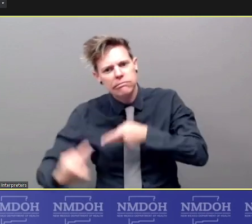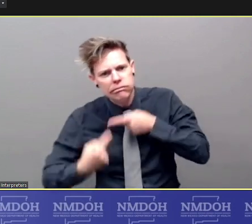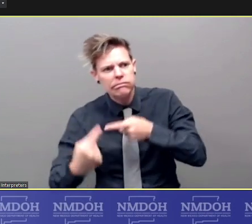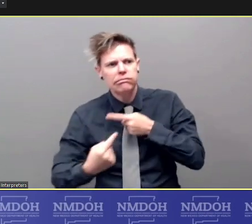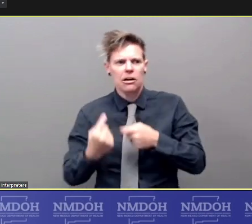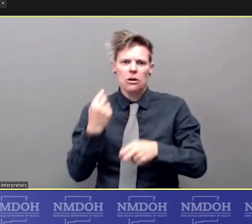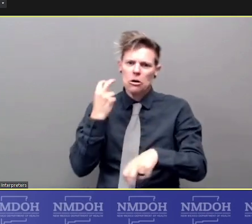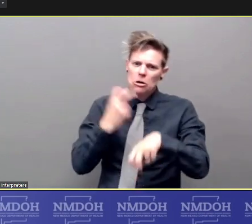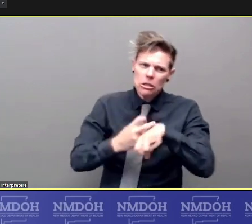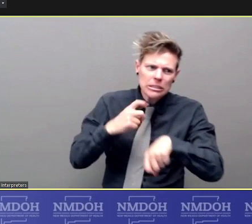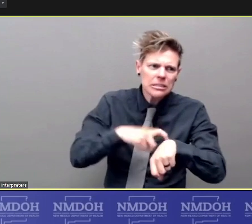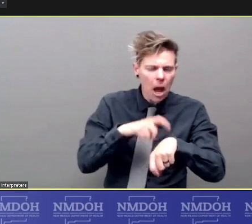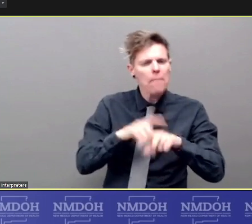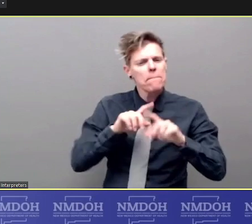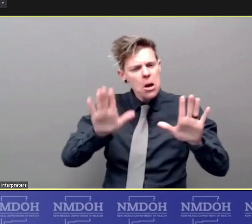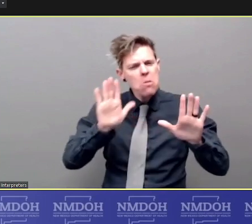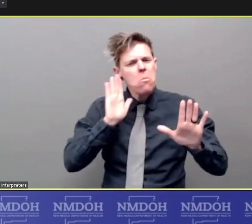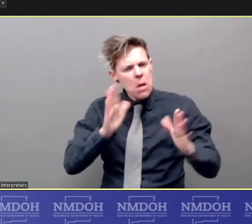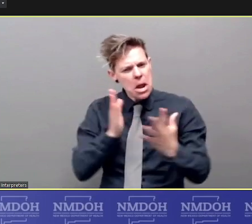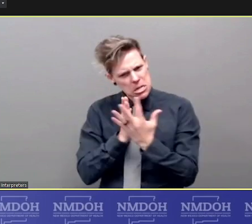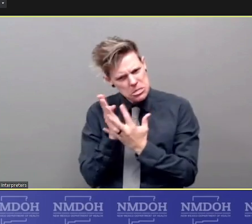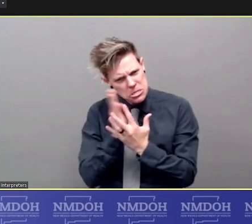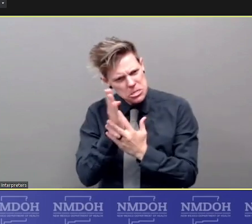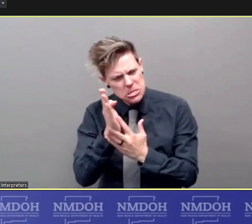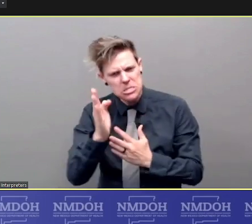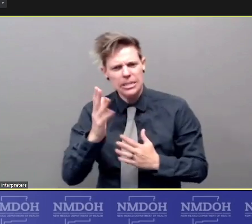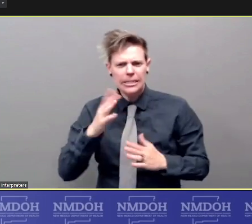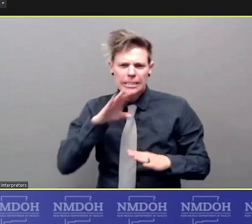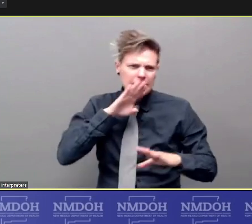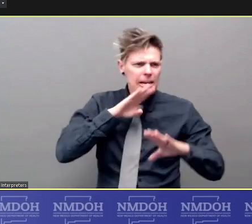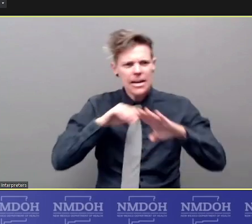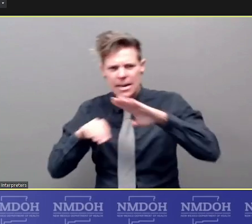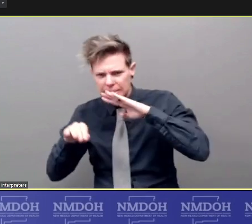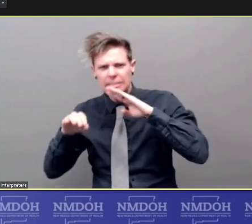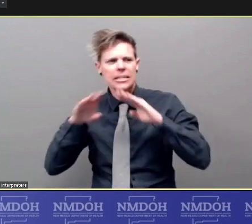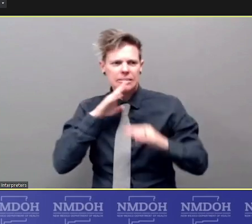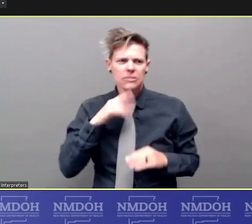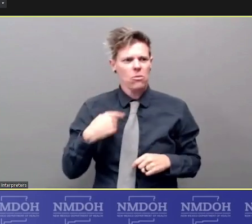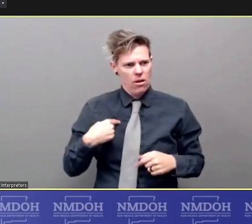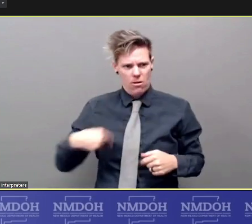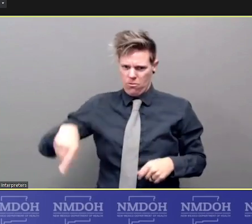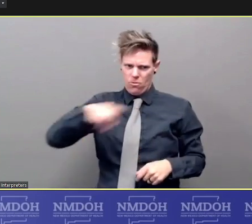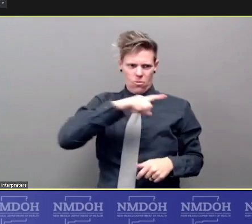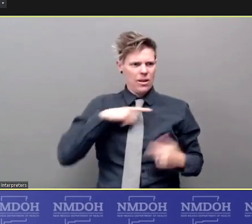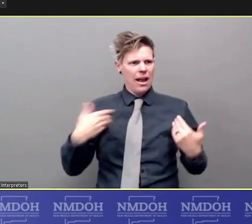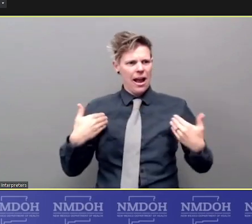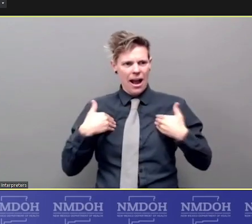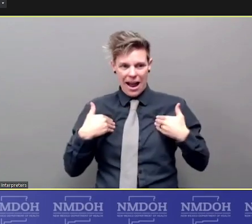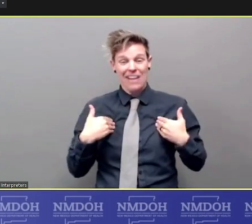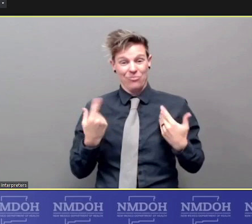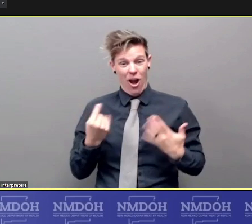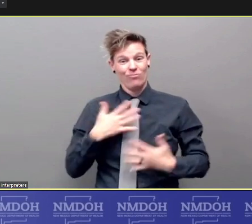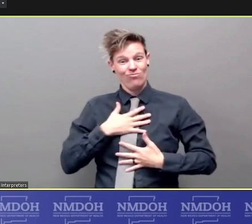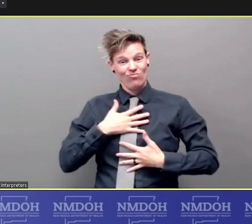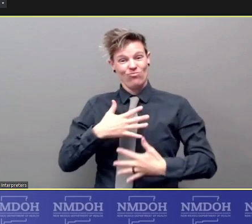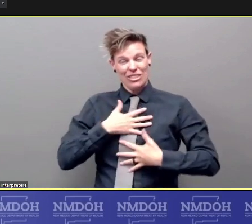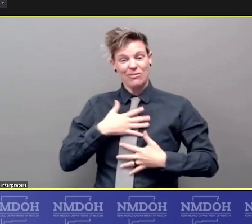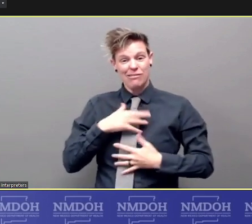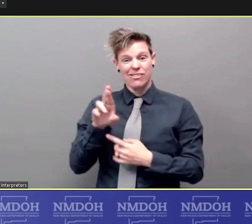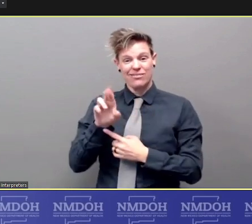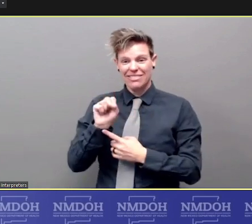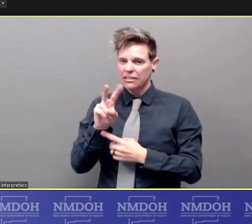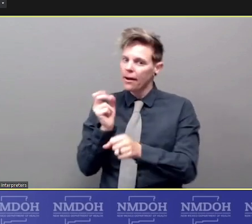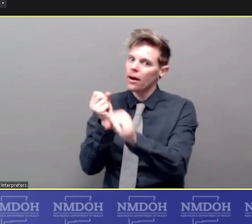We do respiratory surges every year, well, except for the last 2 years, but we will get through this. Thank you.